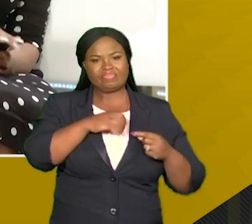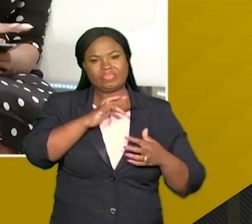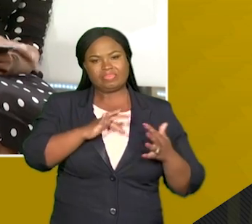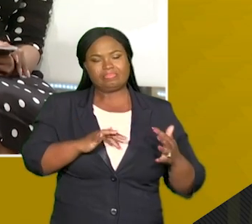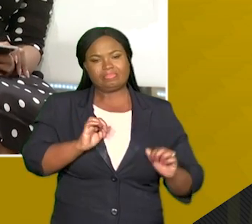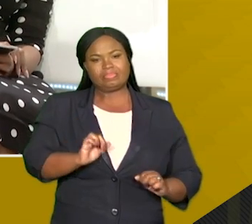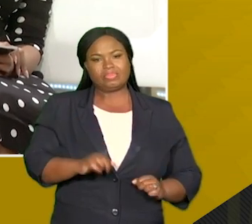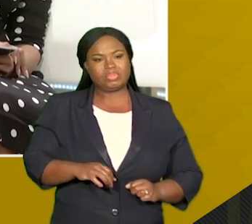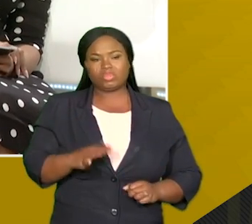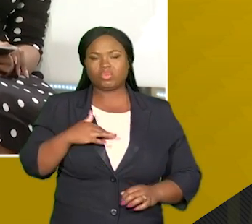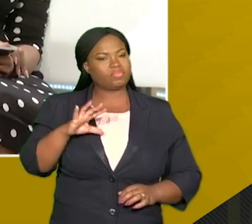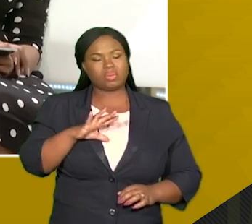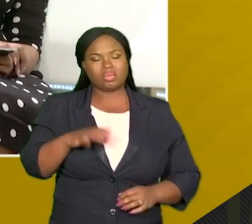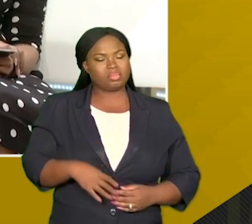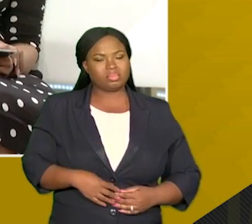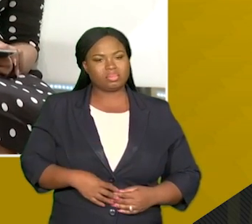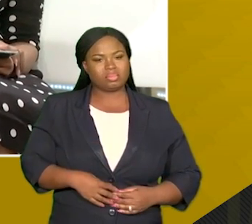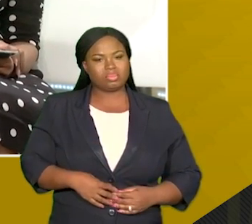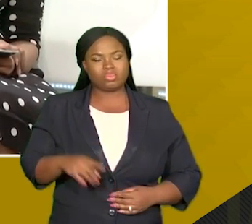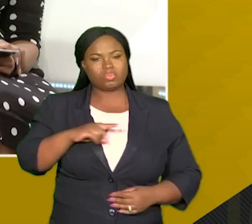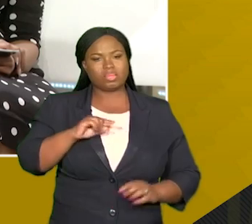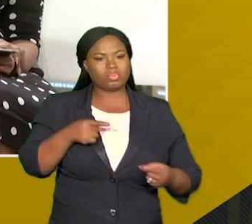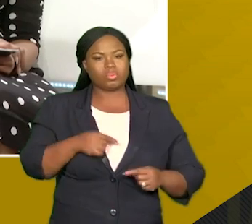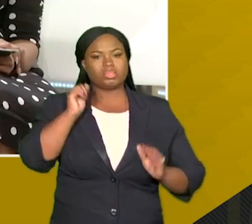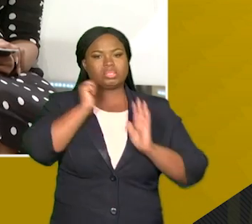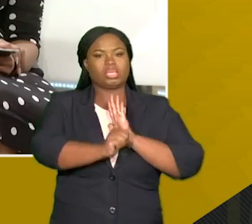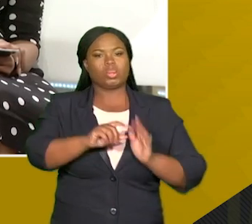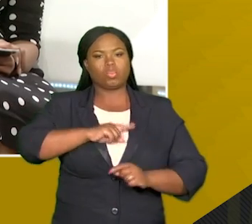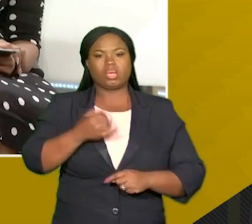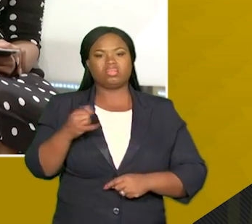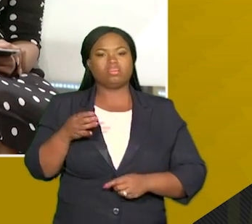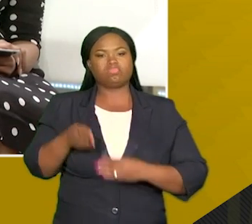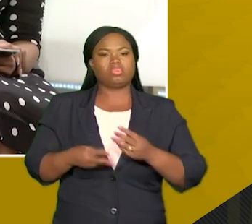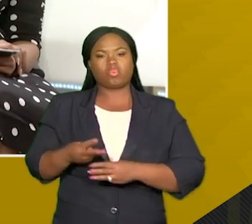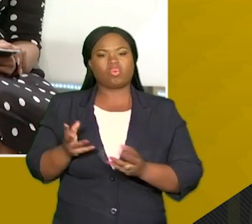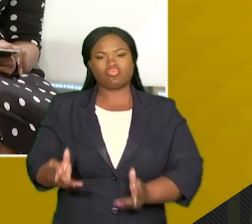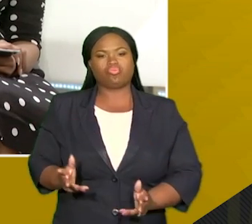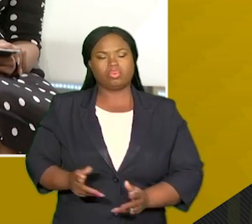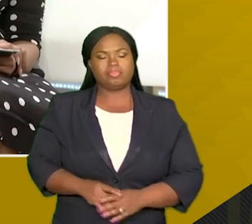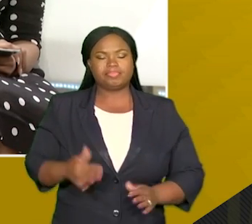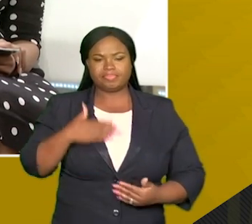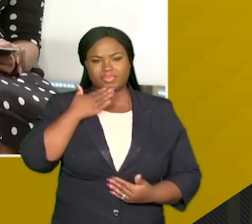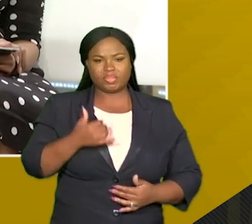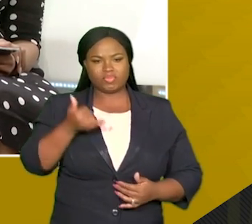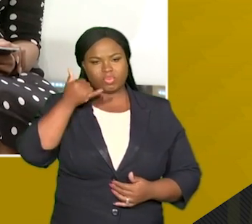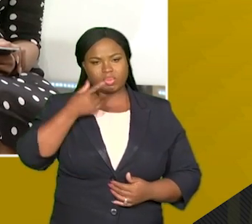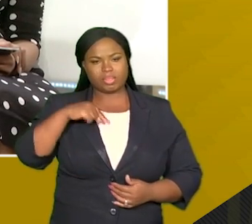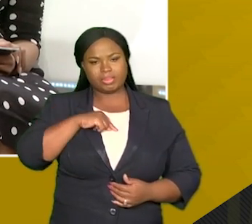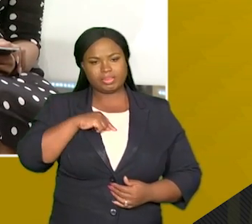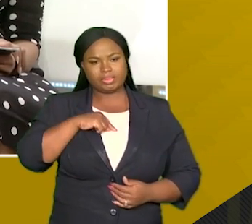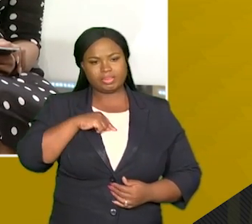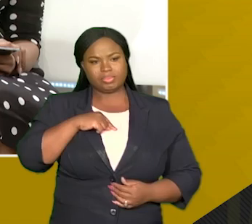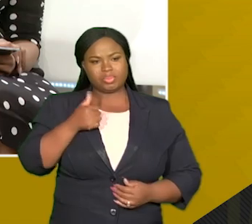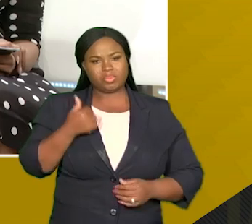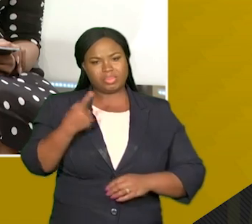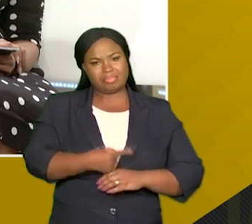and it's not fine. Akekho umuntu okumele abulawe just because usemsebenzini. But siyabonga kakhulu ngecall yakho sisi. Ungathi ungaba